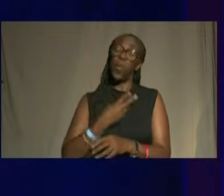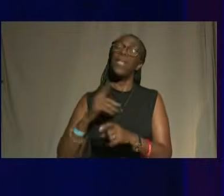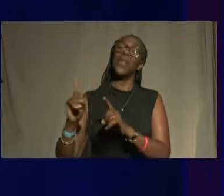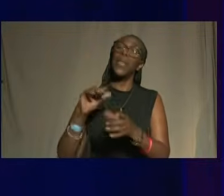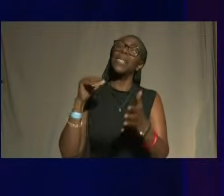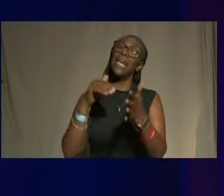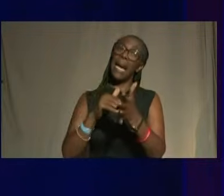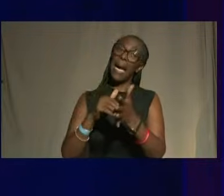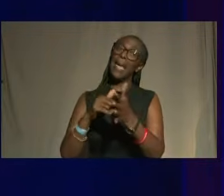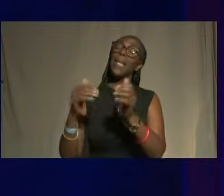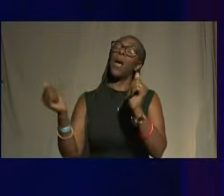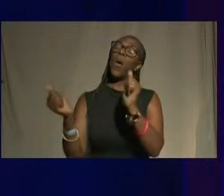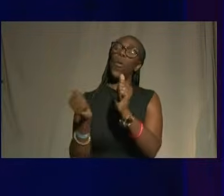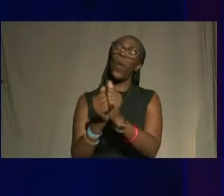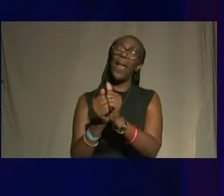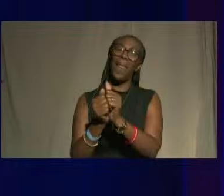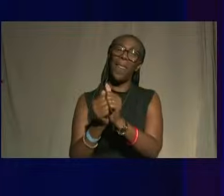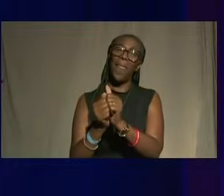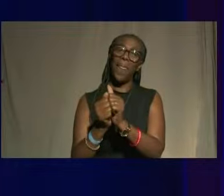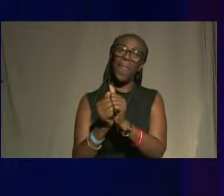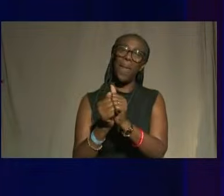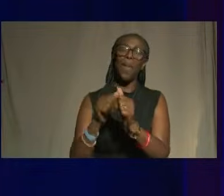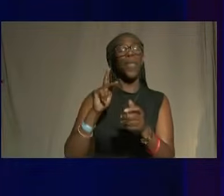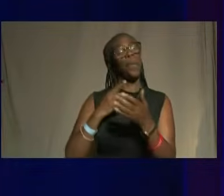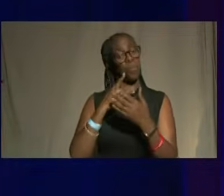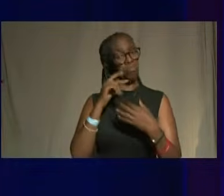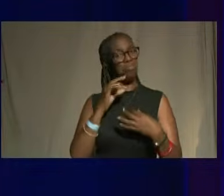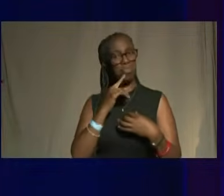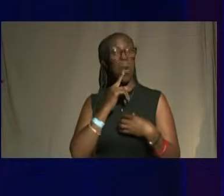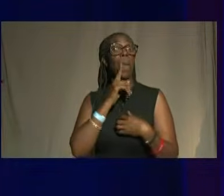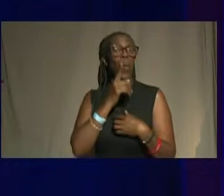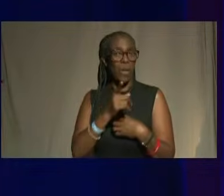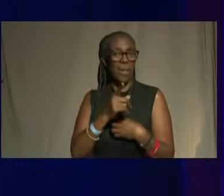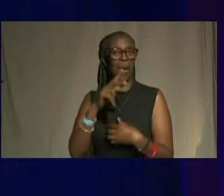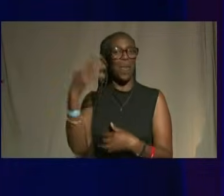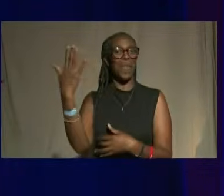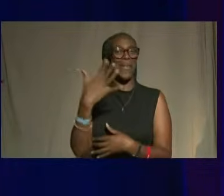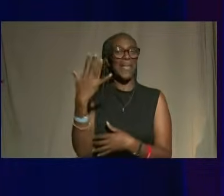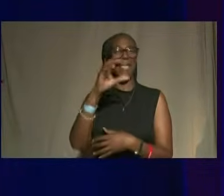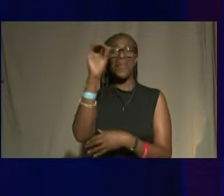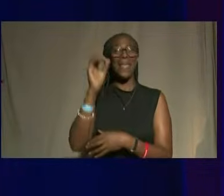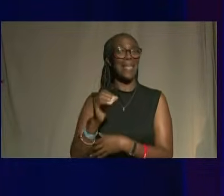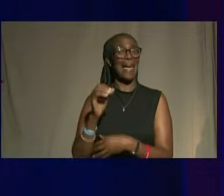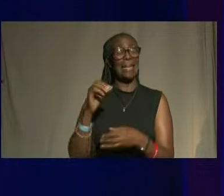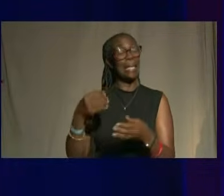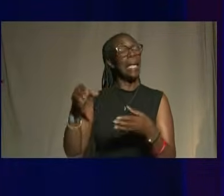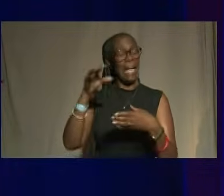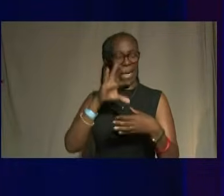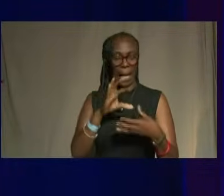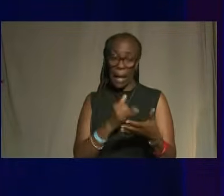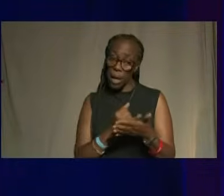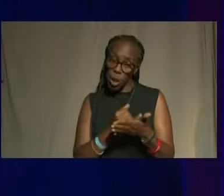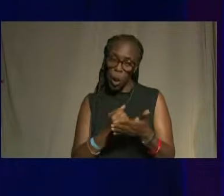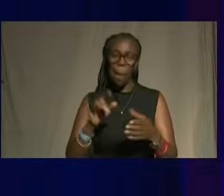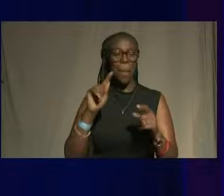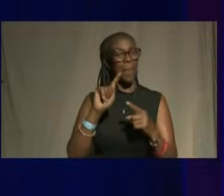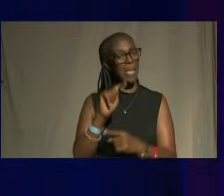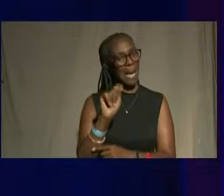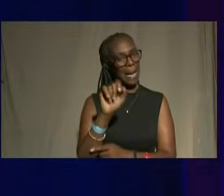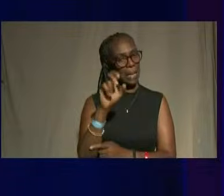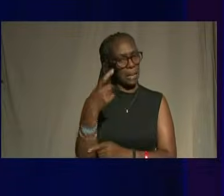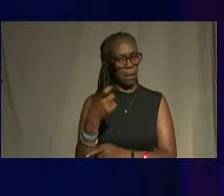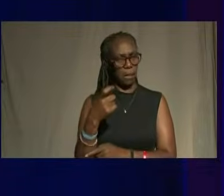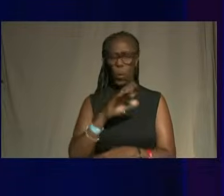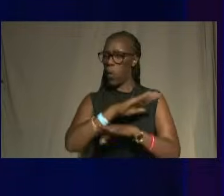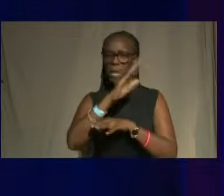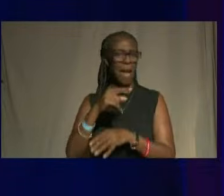other proposal in terms of 15% income tax. We never say what we cannot do, unlike